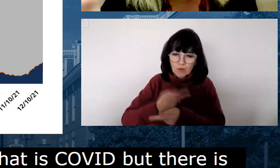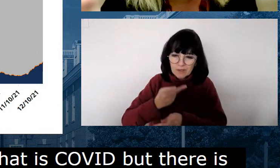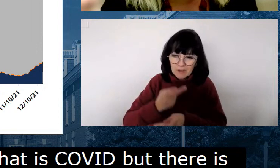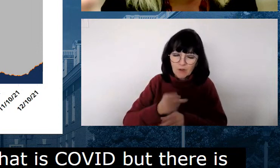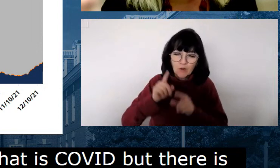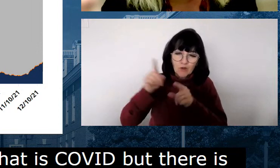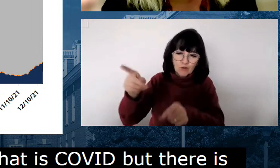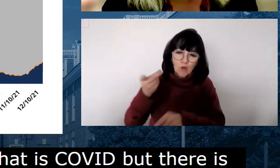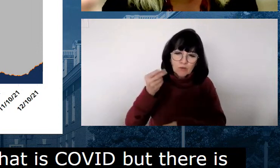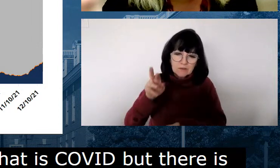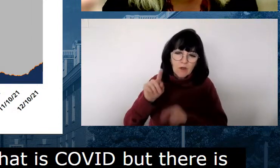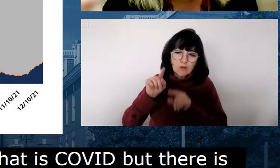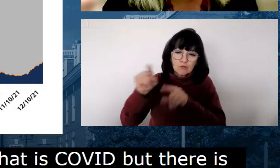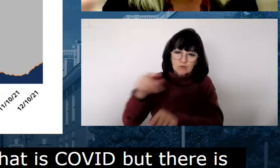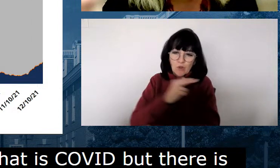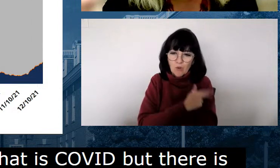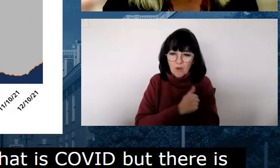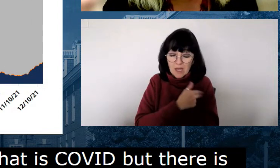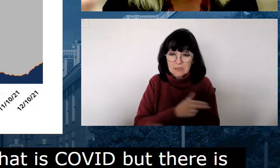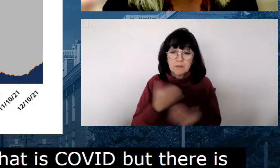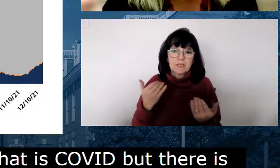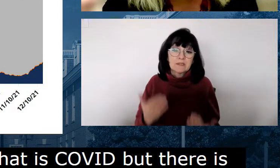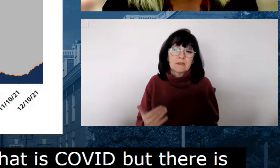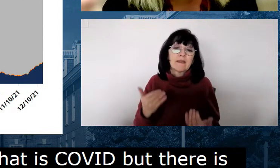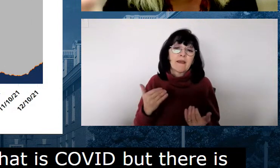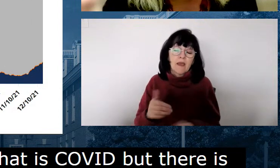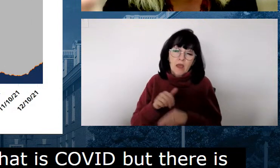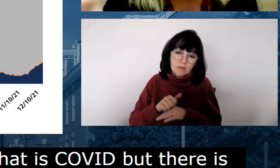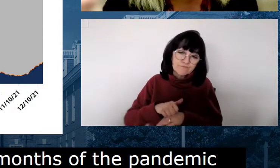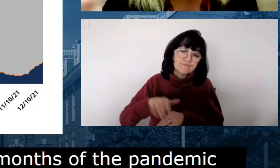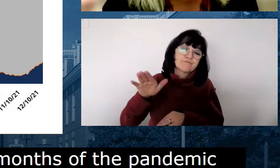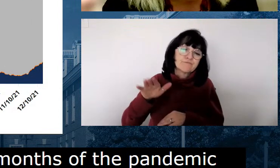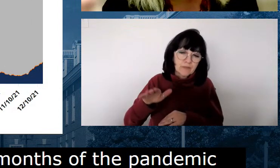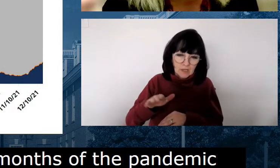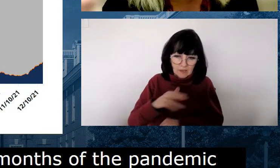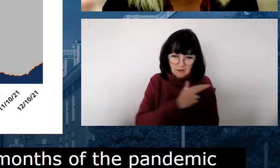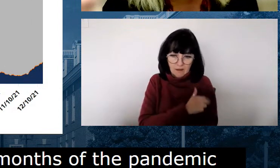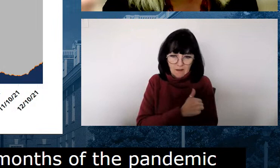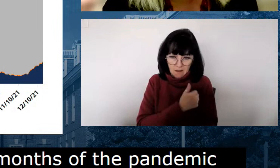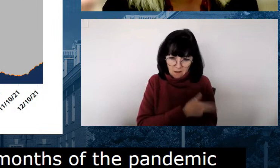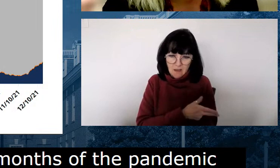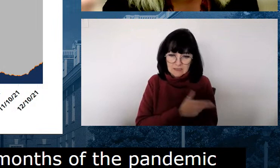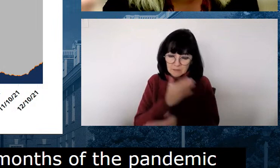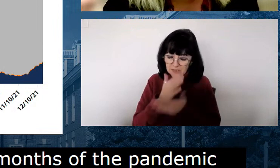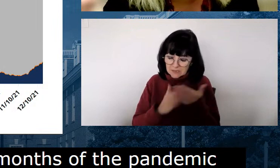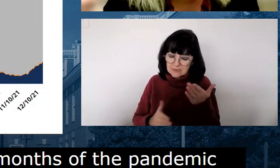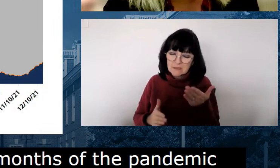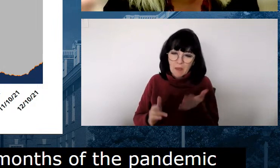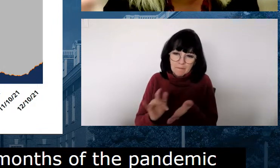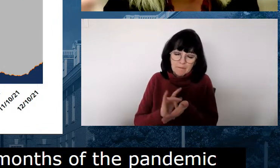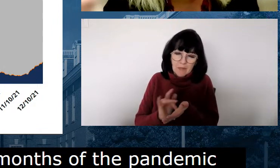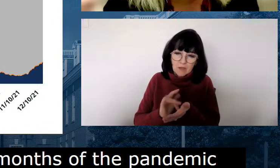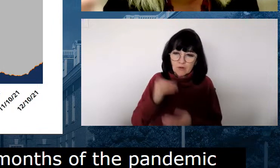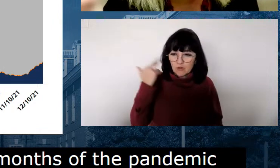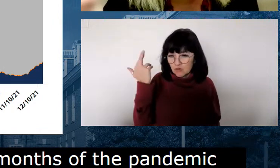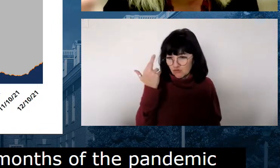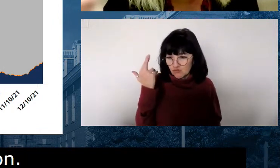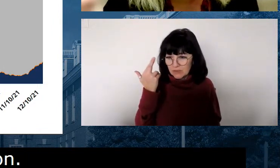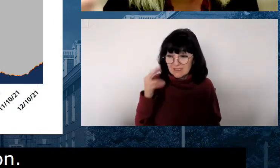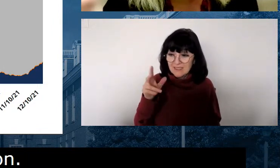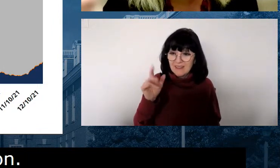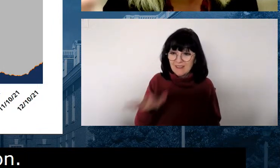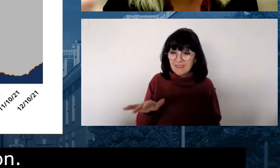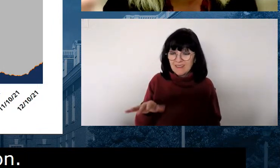be hospitalized for legitimate medical reasons. And that compounded by the amount of